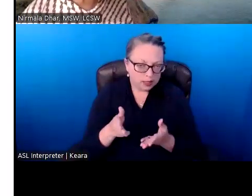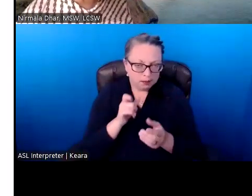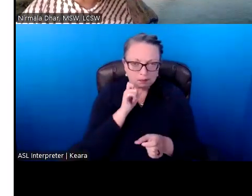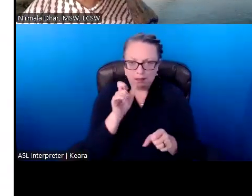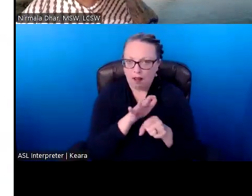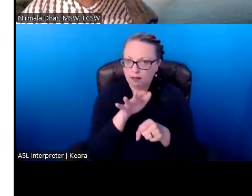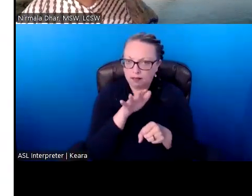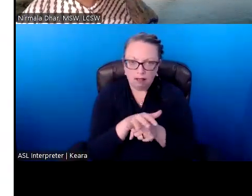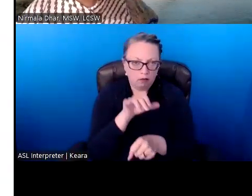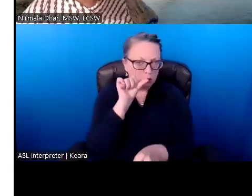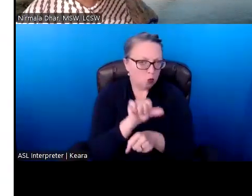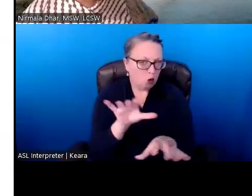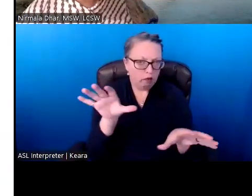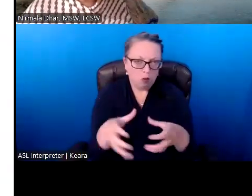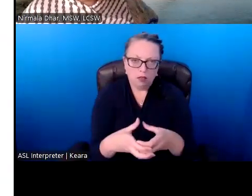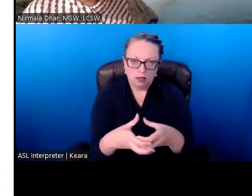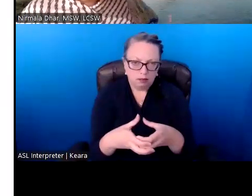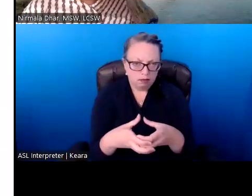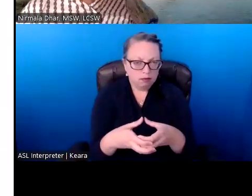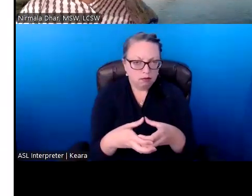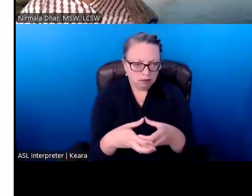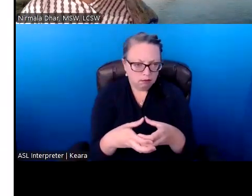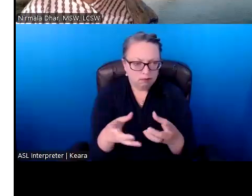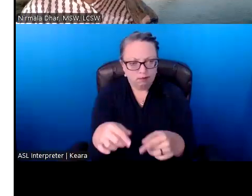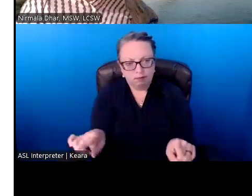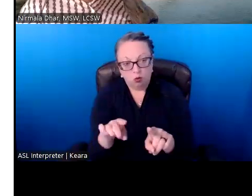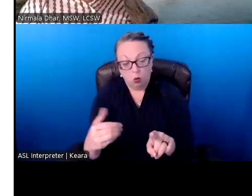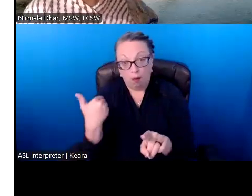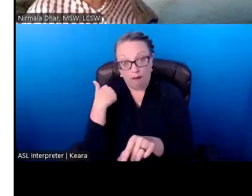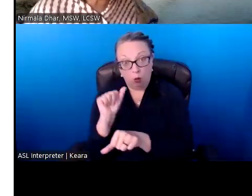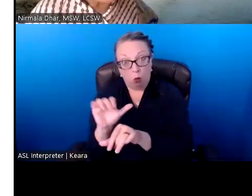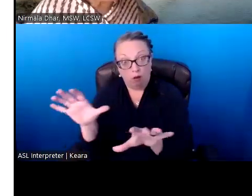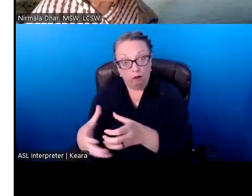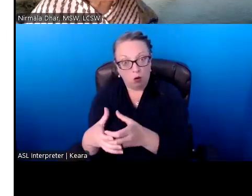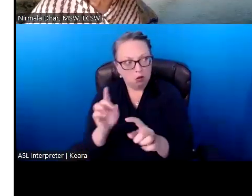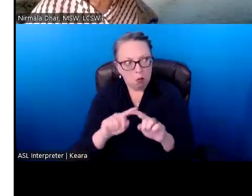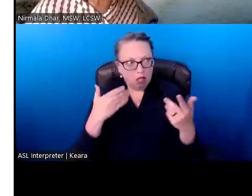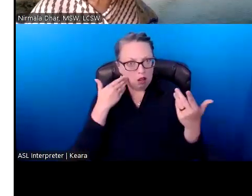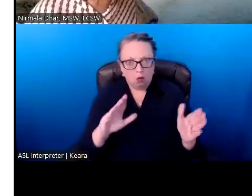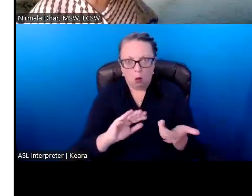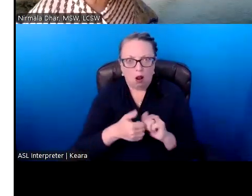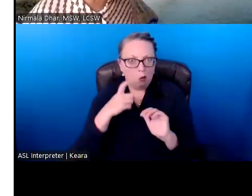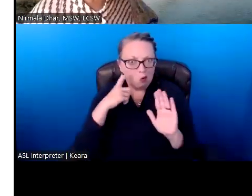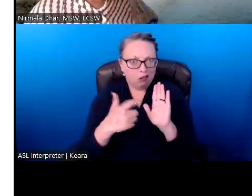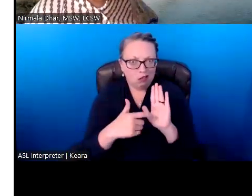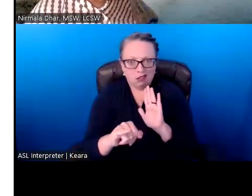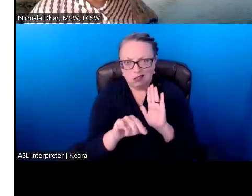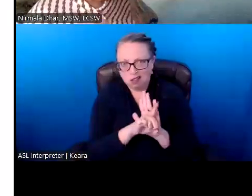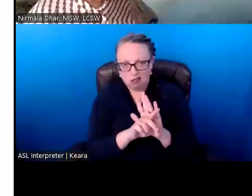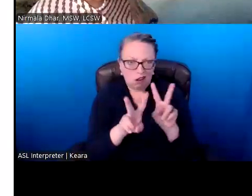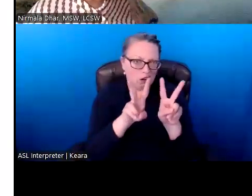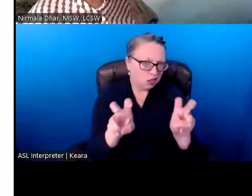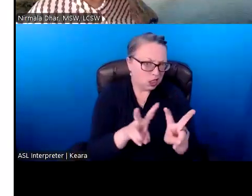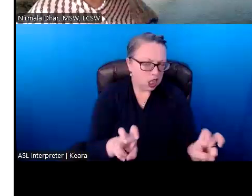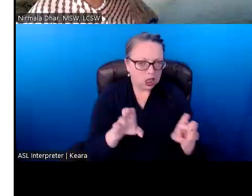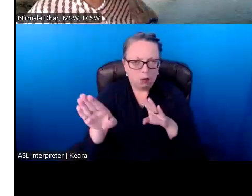trained workforce. You may have the workforce, but they don't know how to recognize, identify, assess for